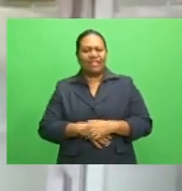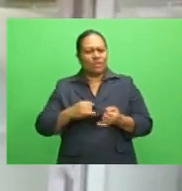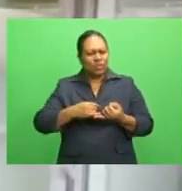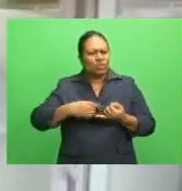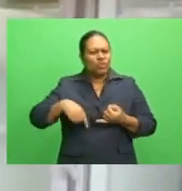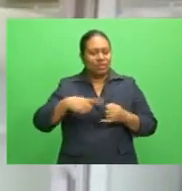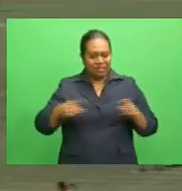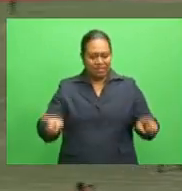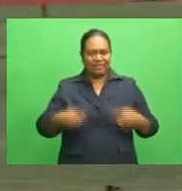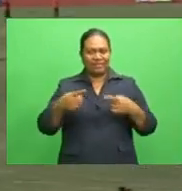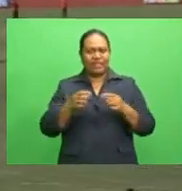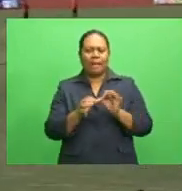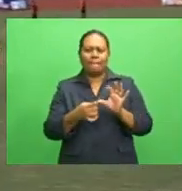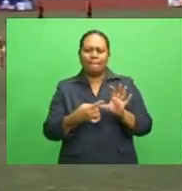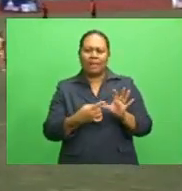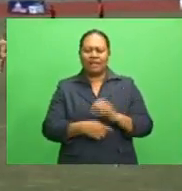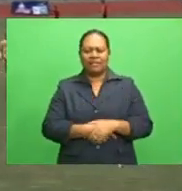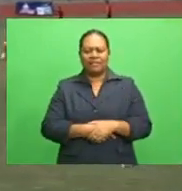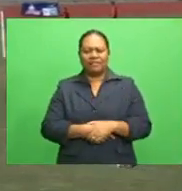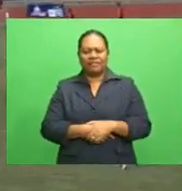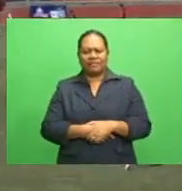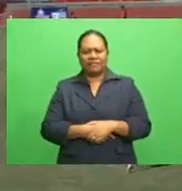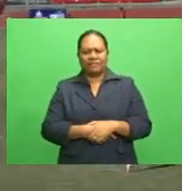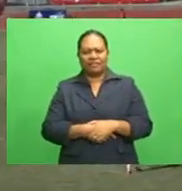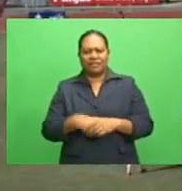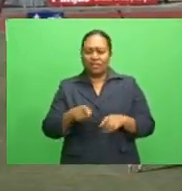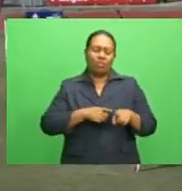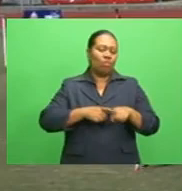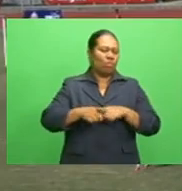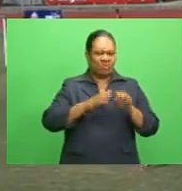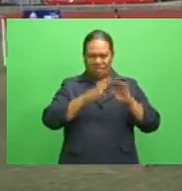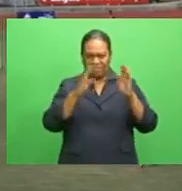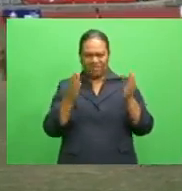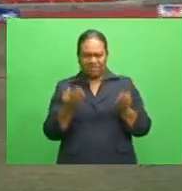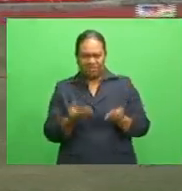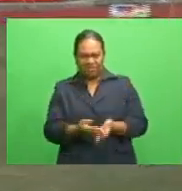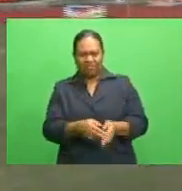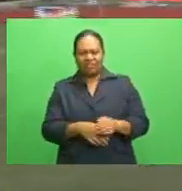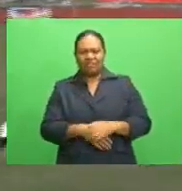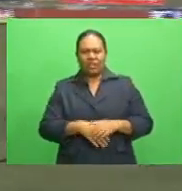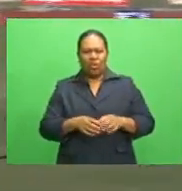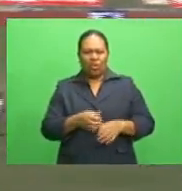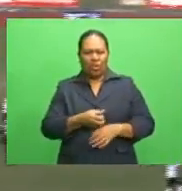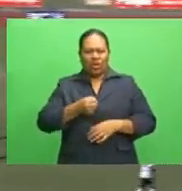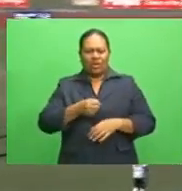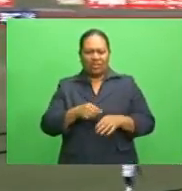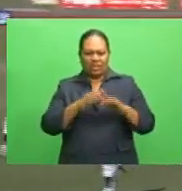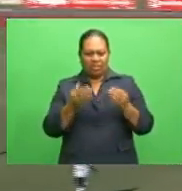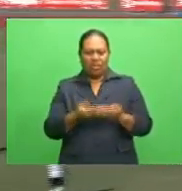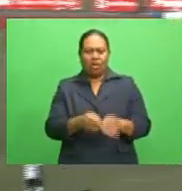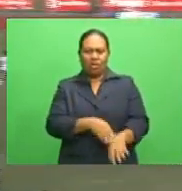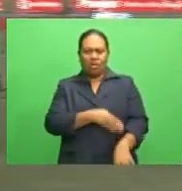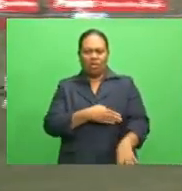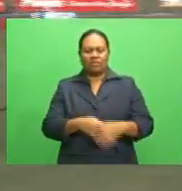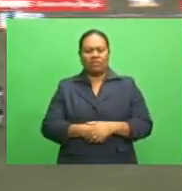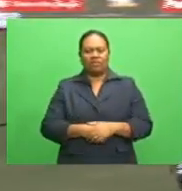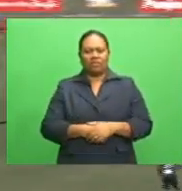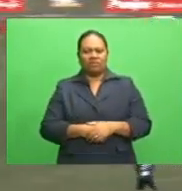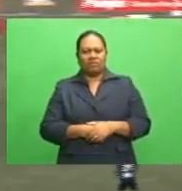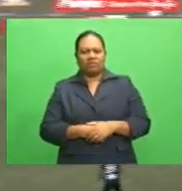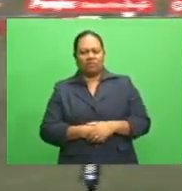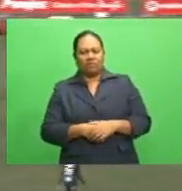versus Bar. Both of them actually used a lot of long balls, but there has also been actually more or less